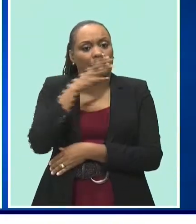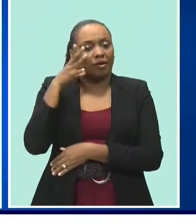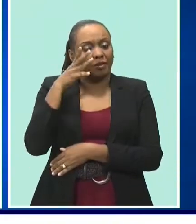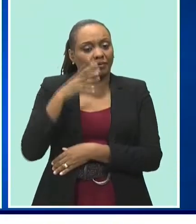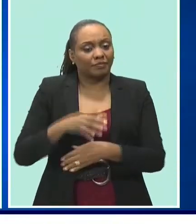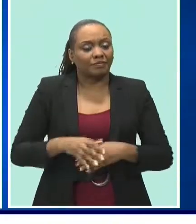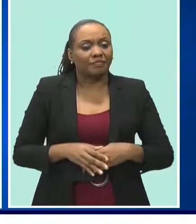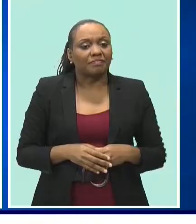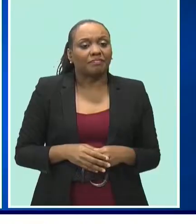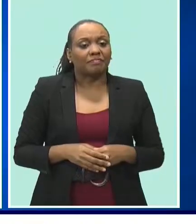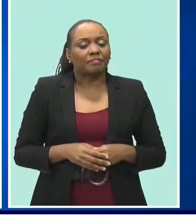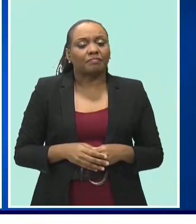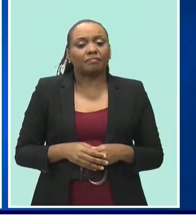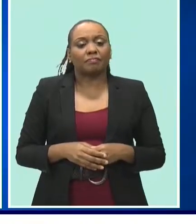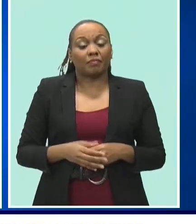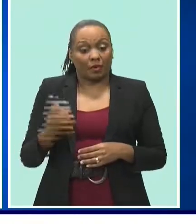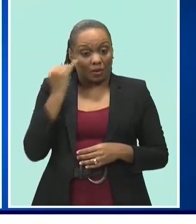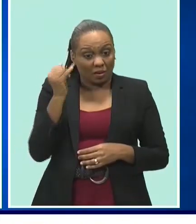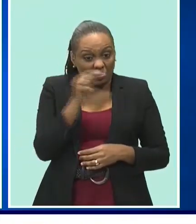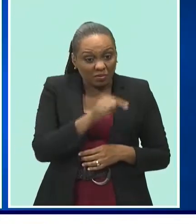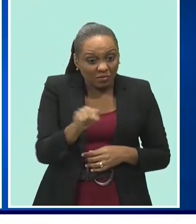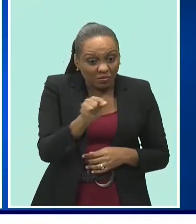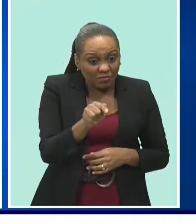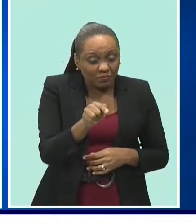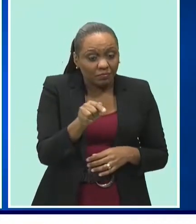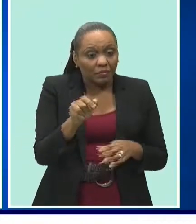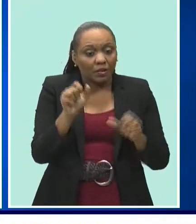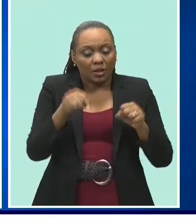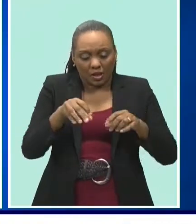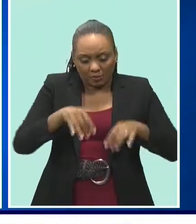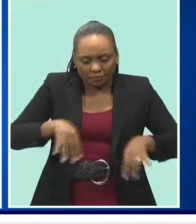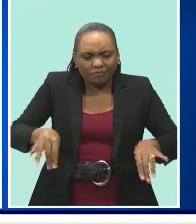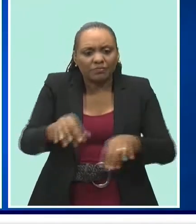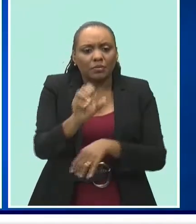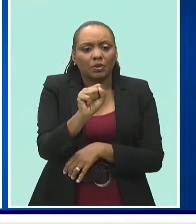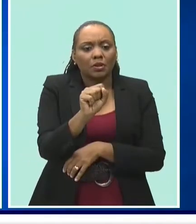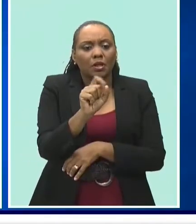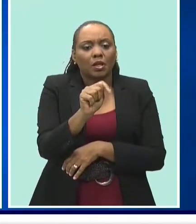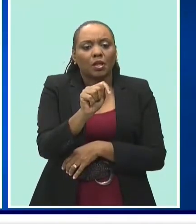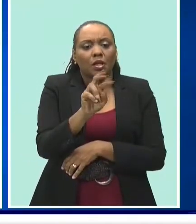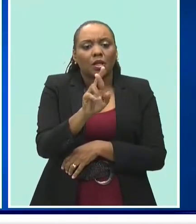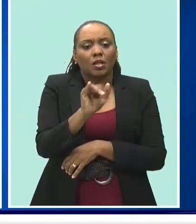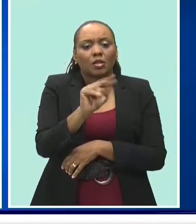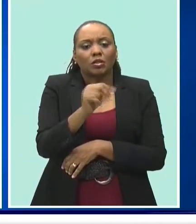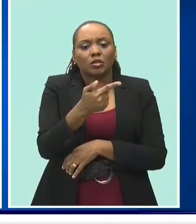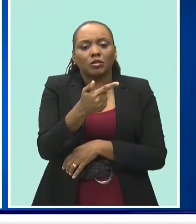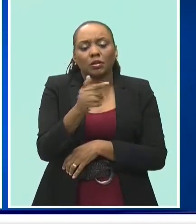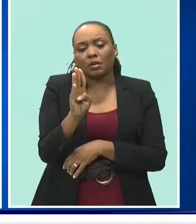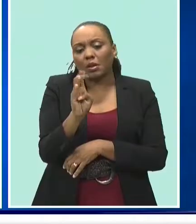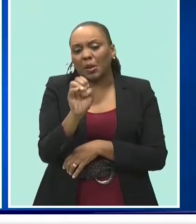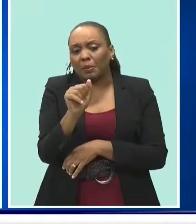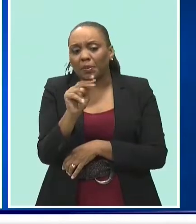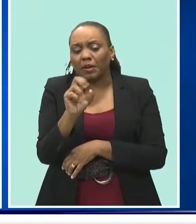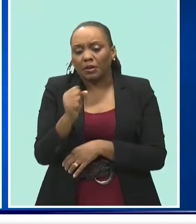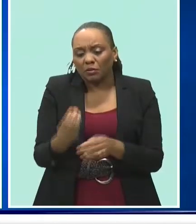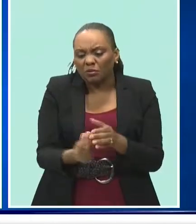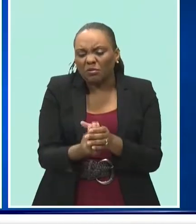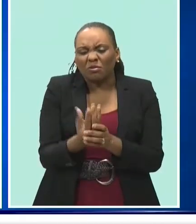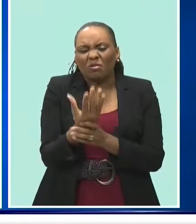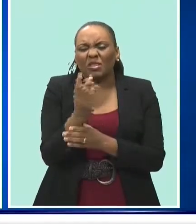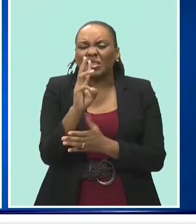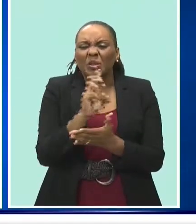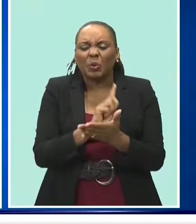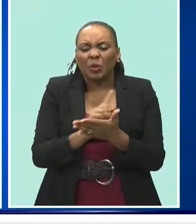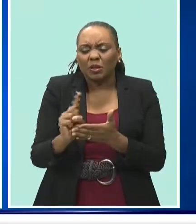no reason, if you can plant string beans that will grow in 6 weeks, and you will spend no more